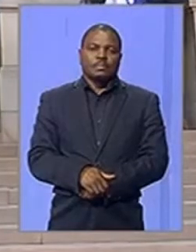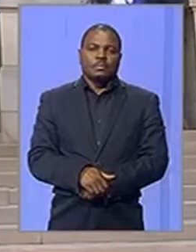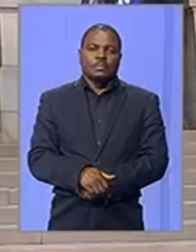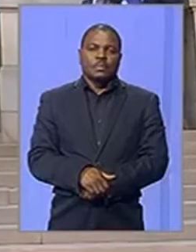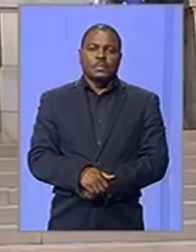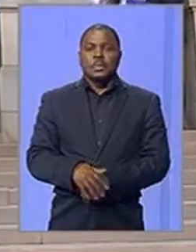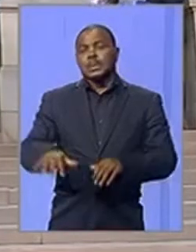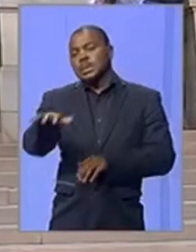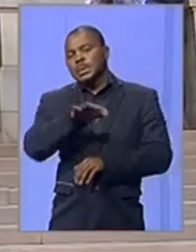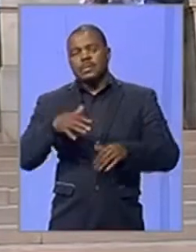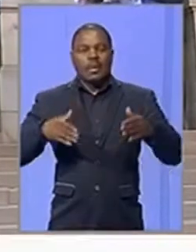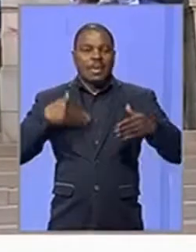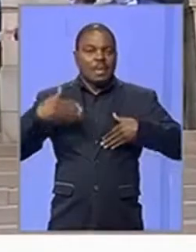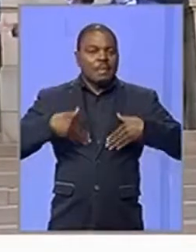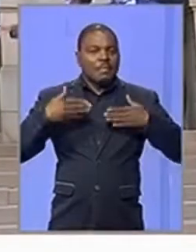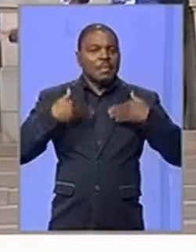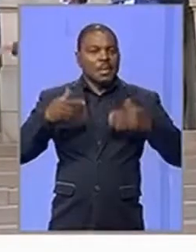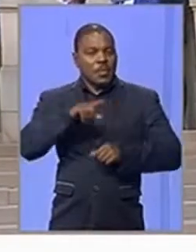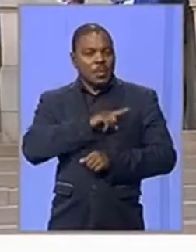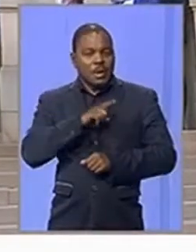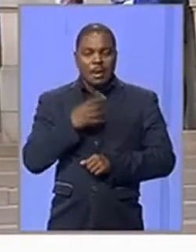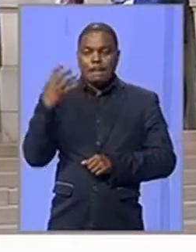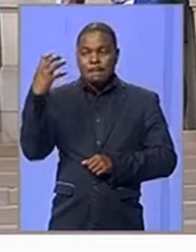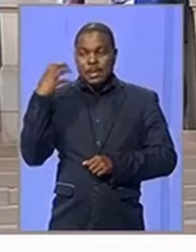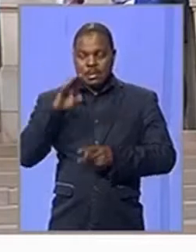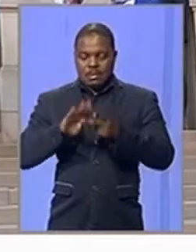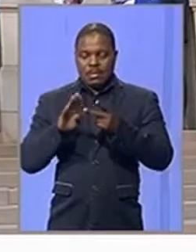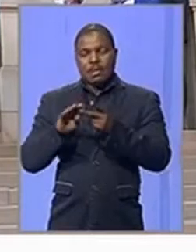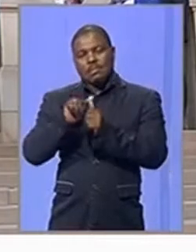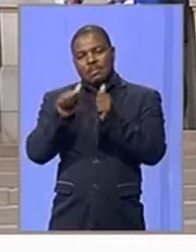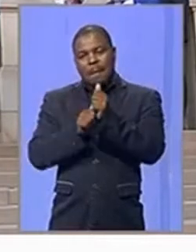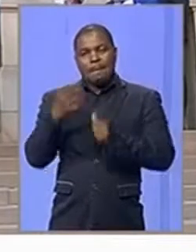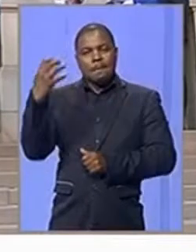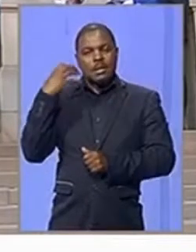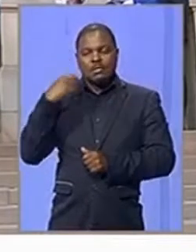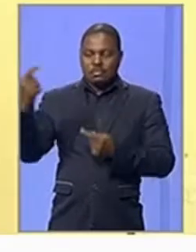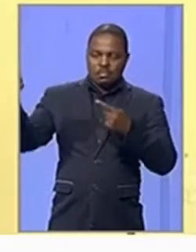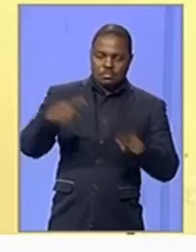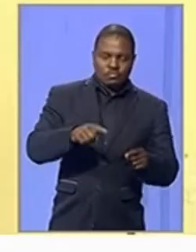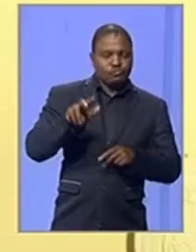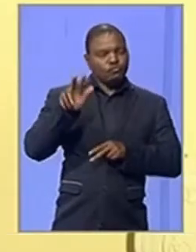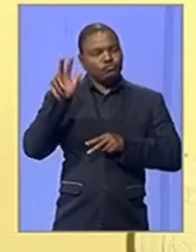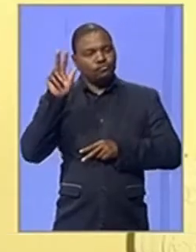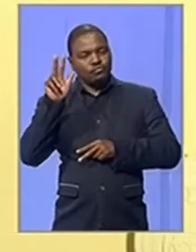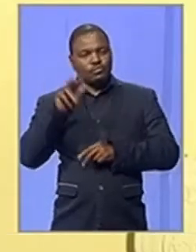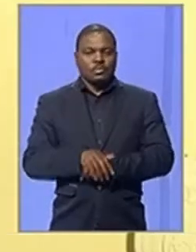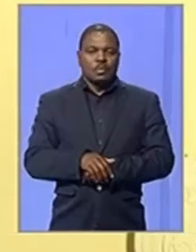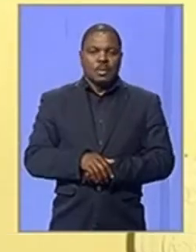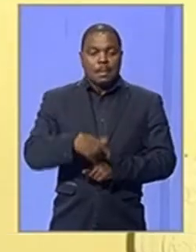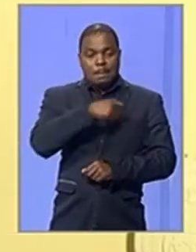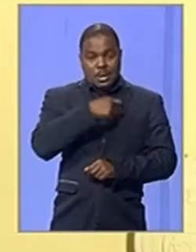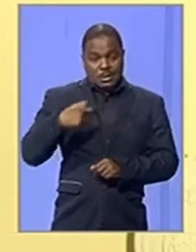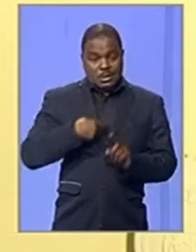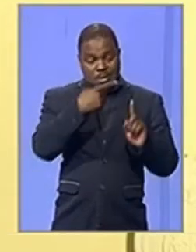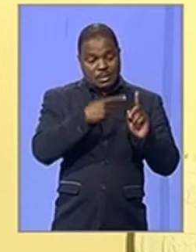Go be go foka moya wa lethabo nakong ya ge Ditona le batlatša-tona ba baswa ba enišitšwe. Presidente Ramaphosa le